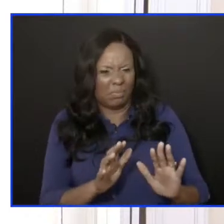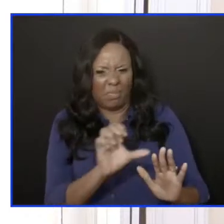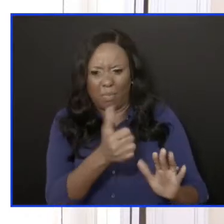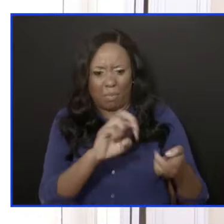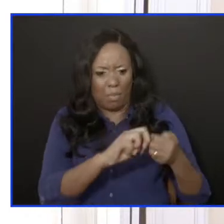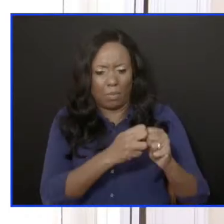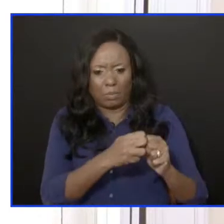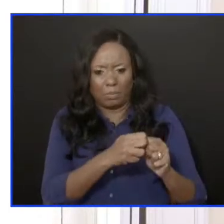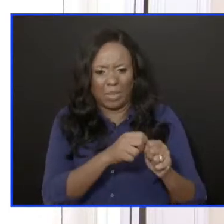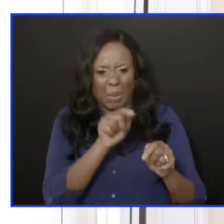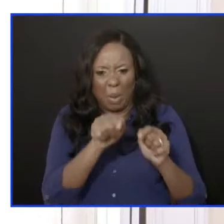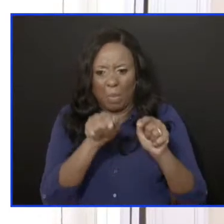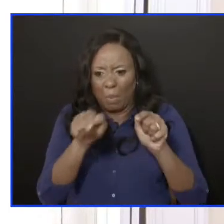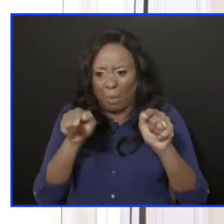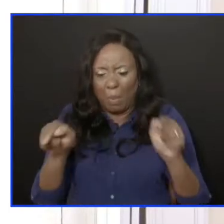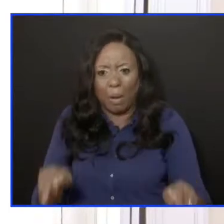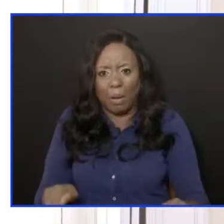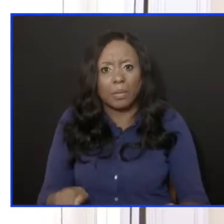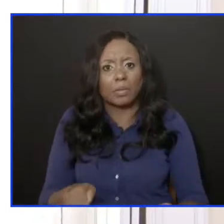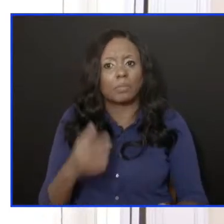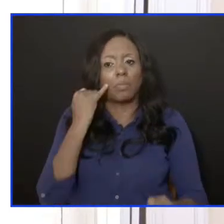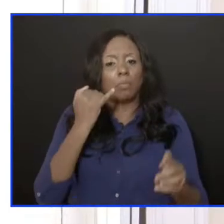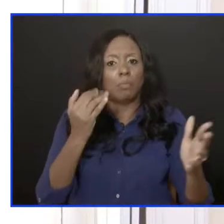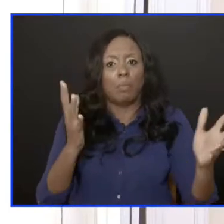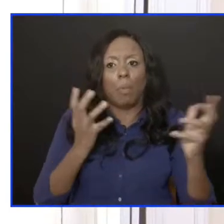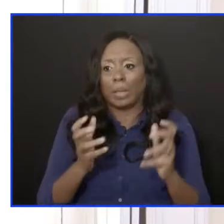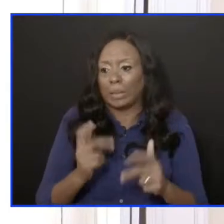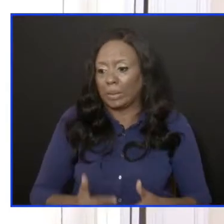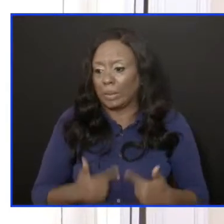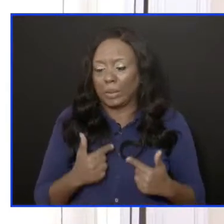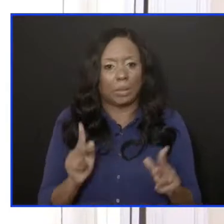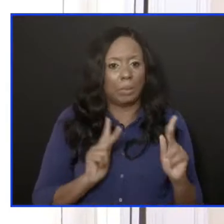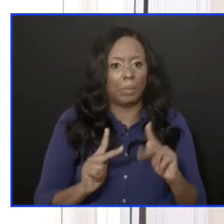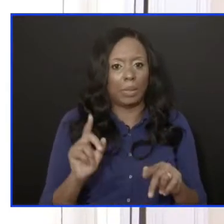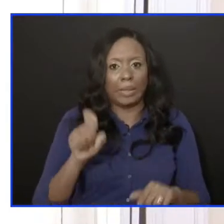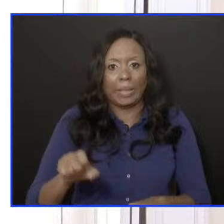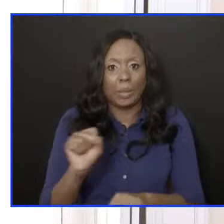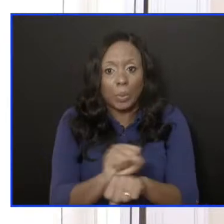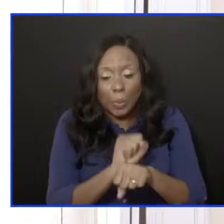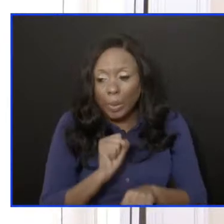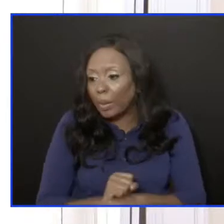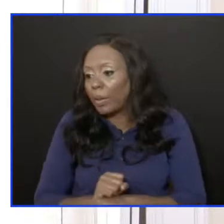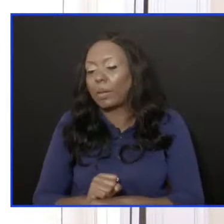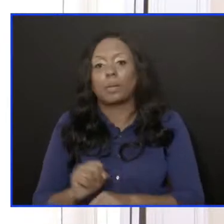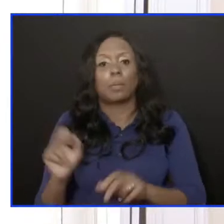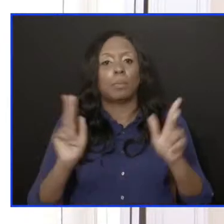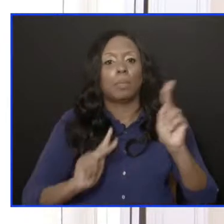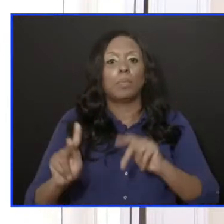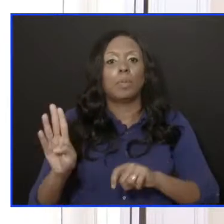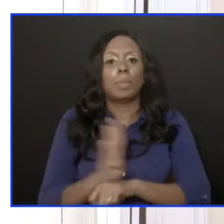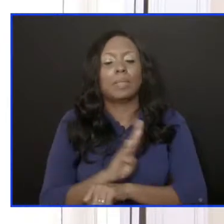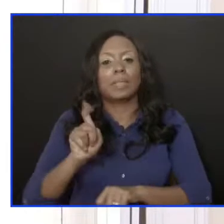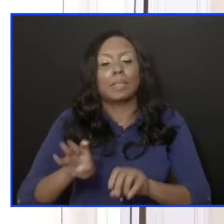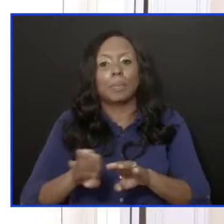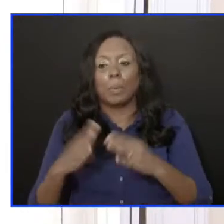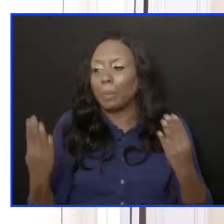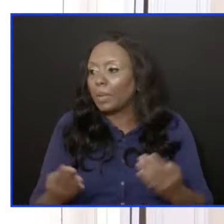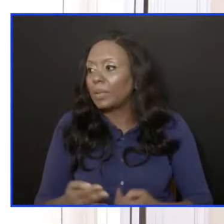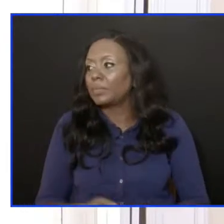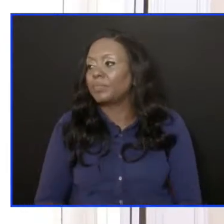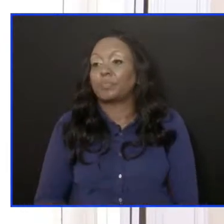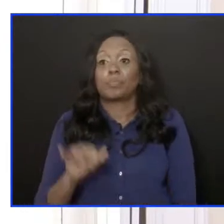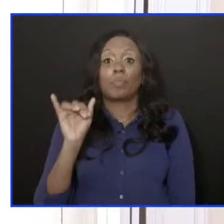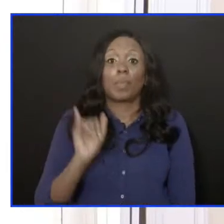have to be addressed if people are to live and to support their families and to continue to keep their businesses afloat. It is against